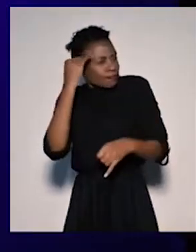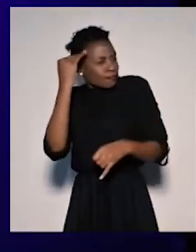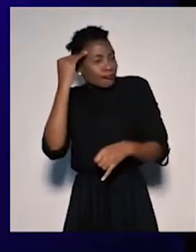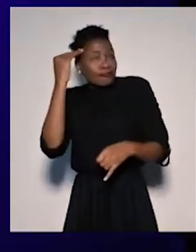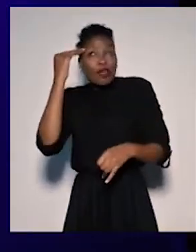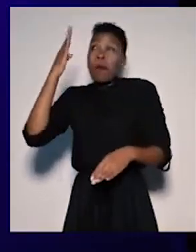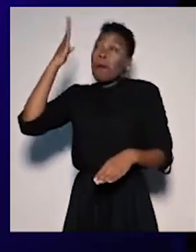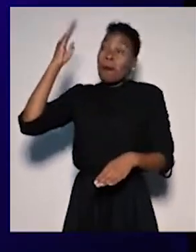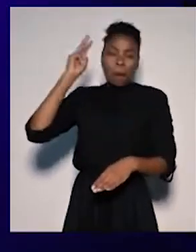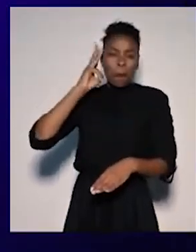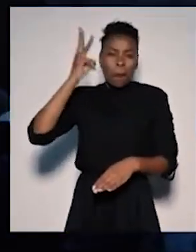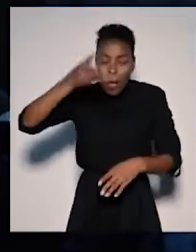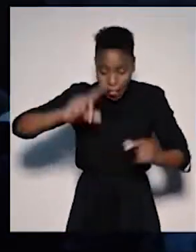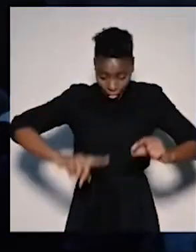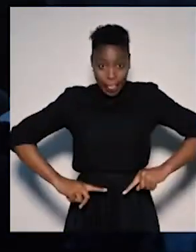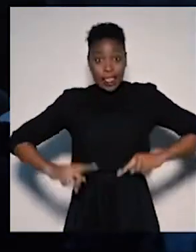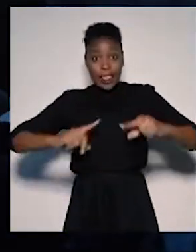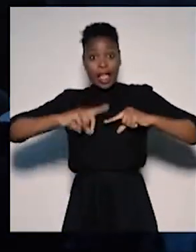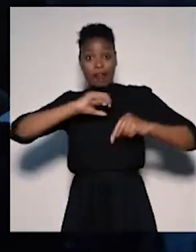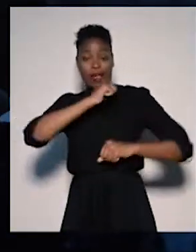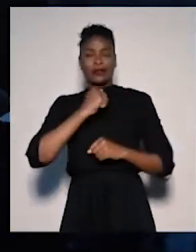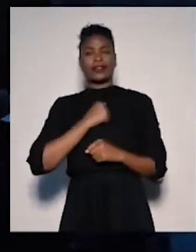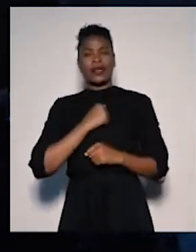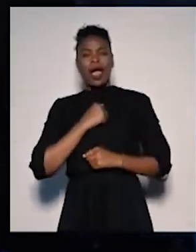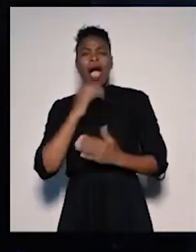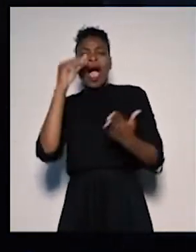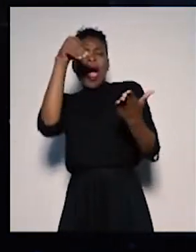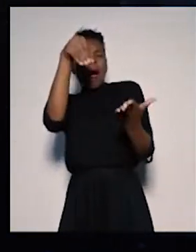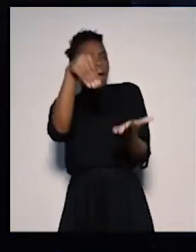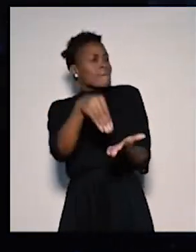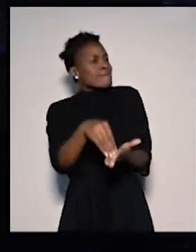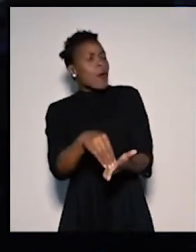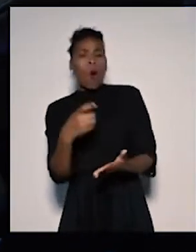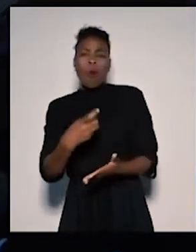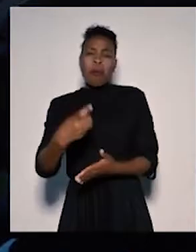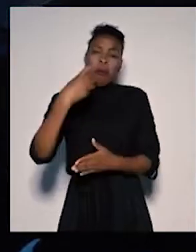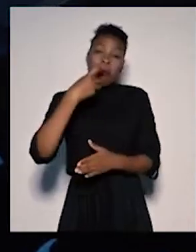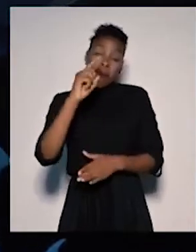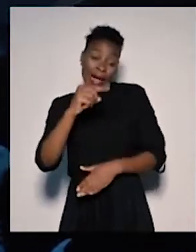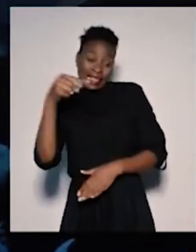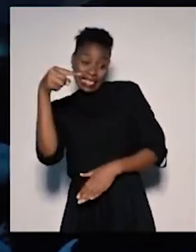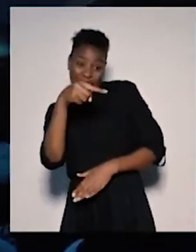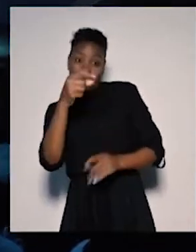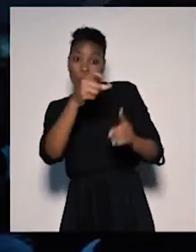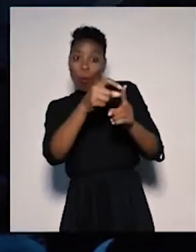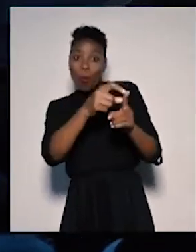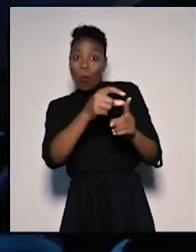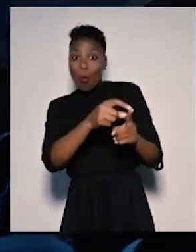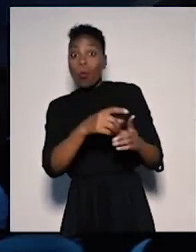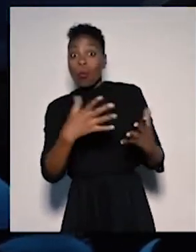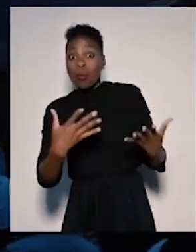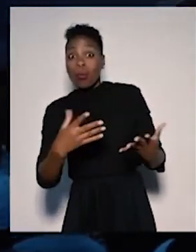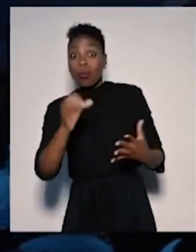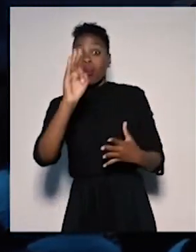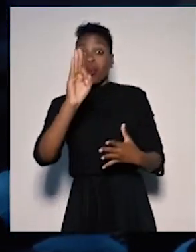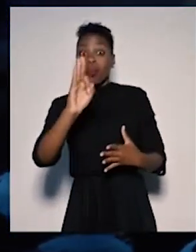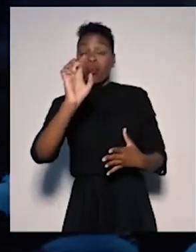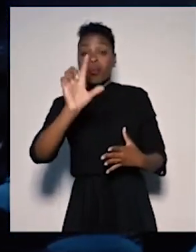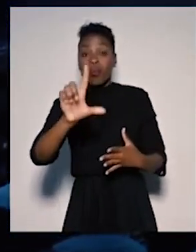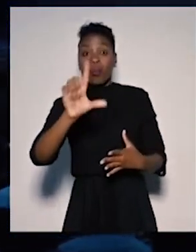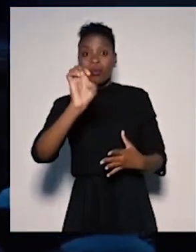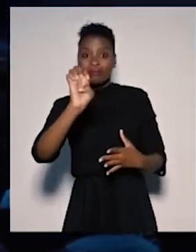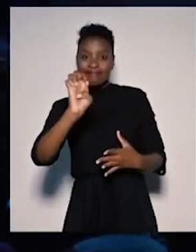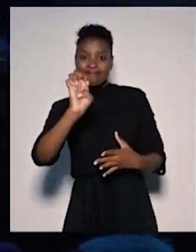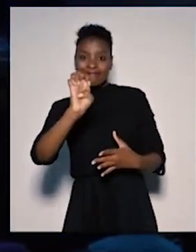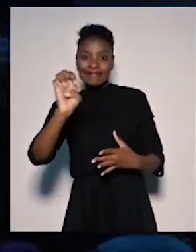lives. That's what most people do. They put out what they call a fleece. For instance, if you are interested in a lady here